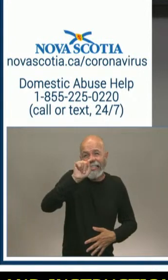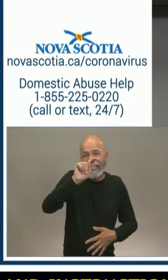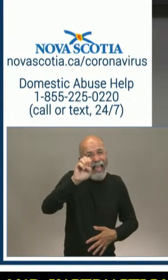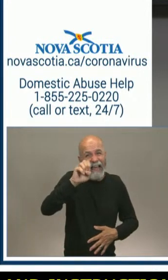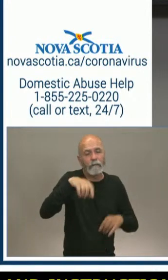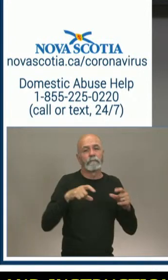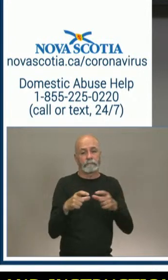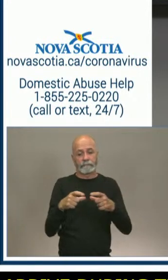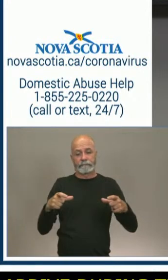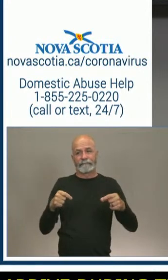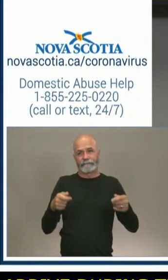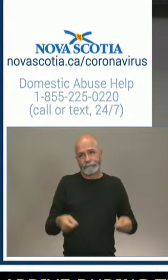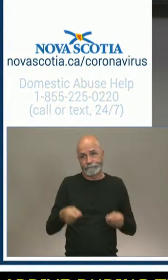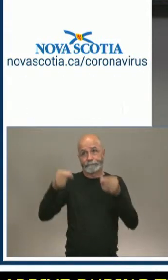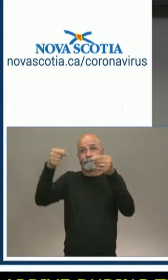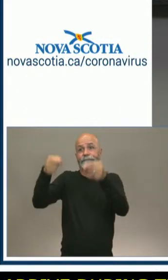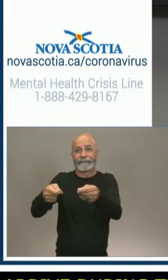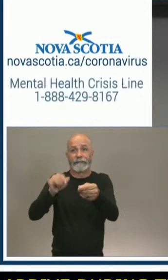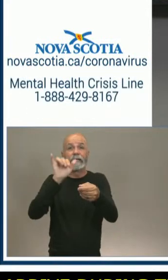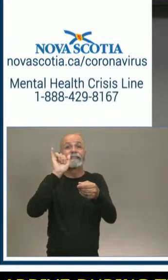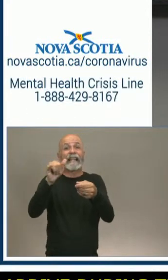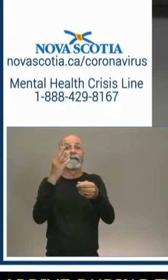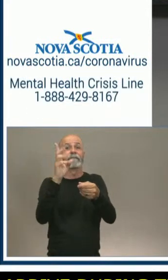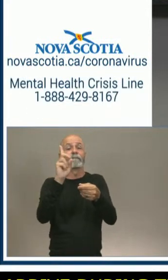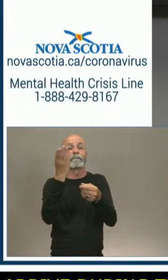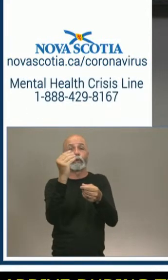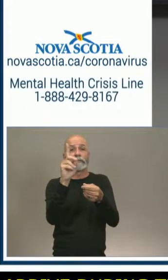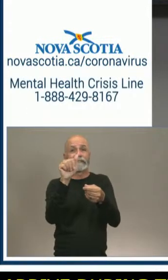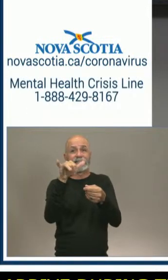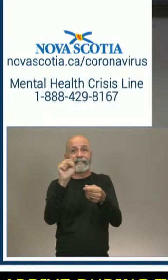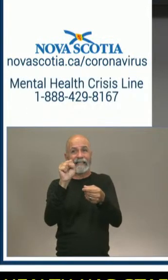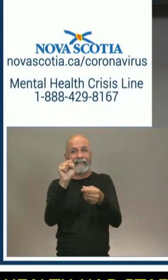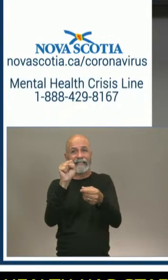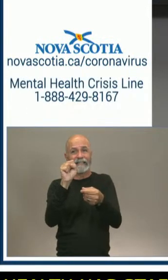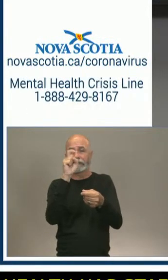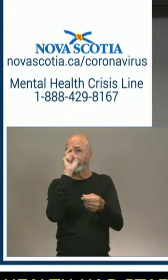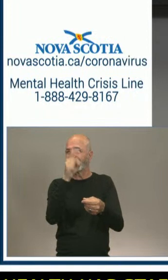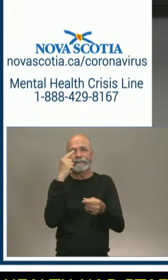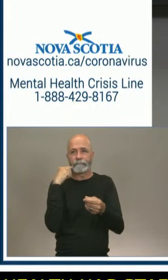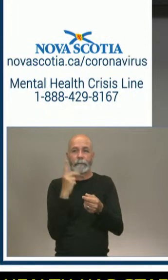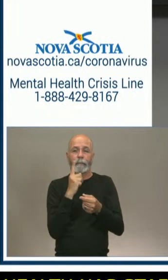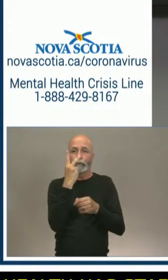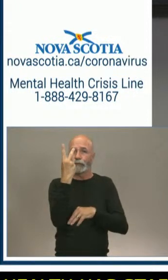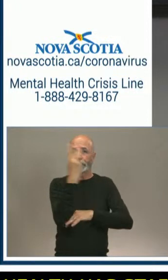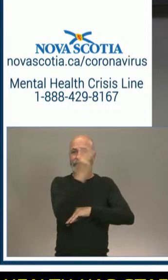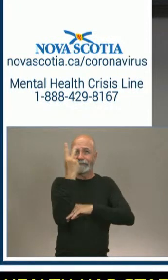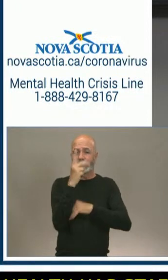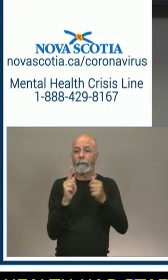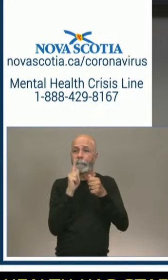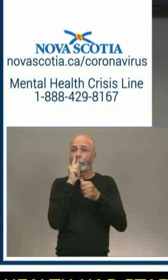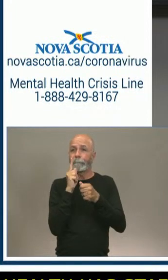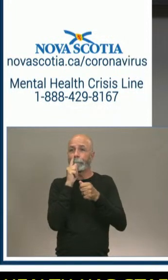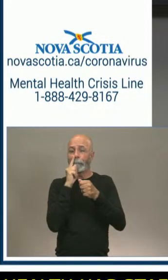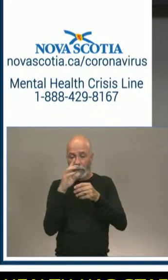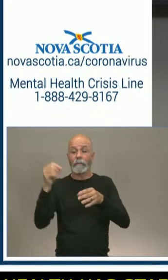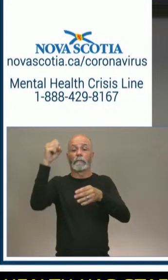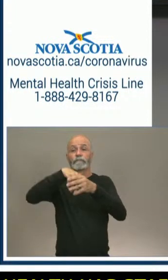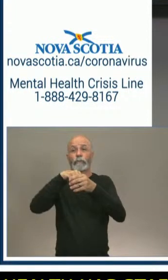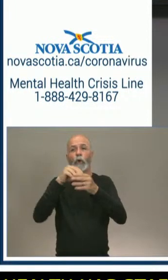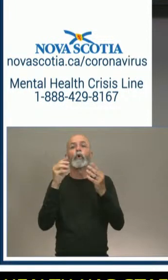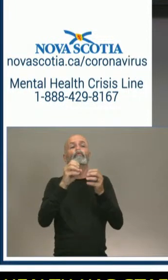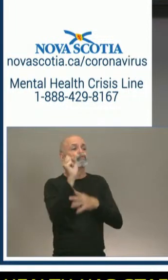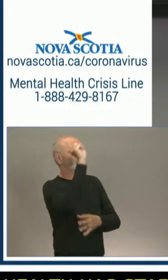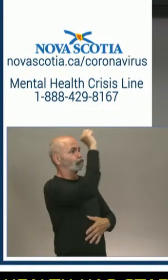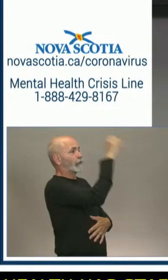self-isolating. And the swab has to be done within 48 hours and then dropped off at a primary assessment center. I want